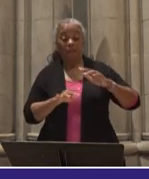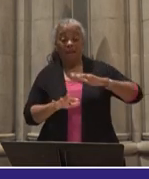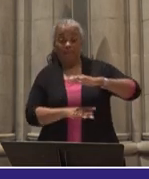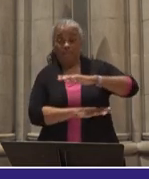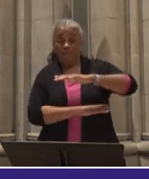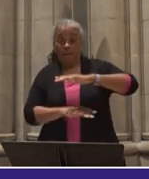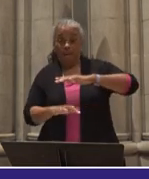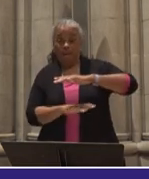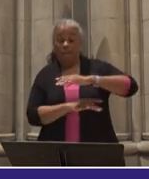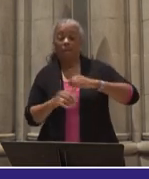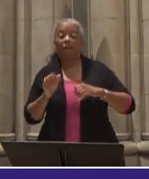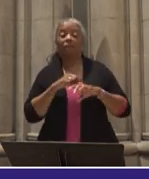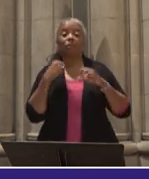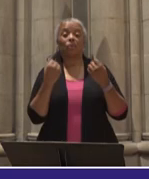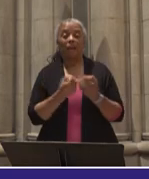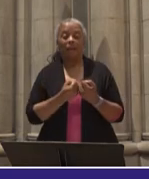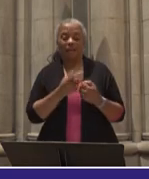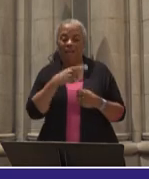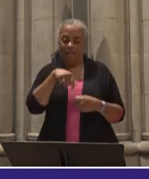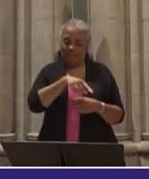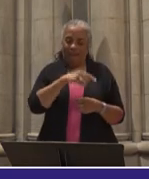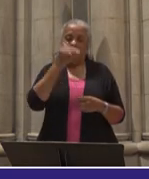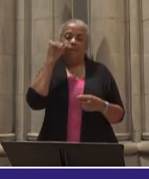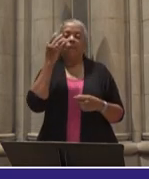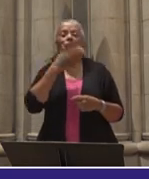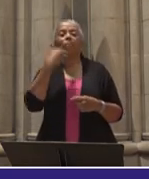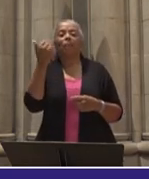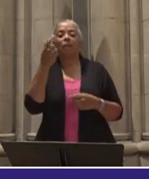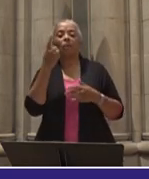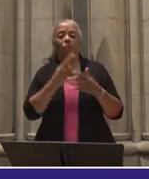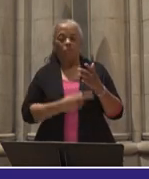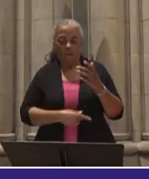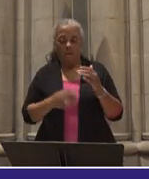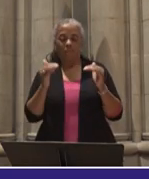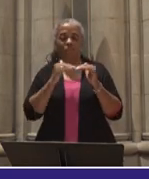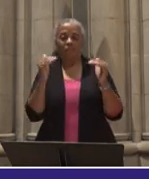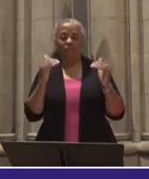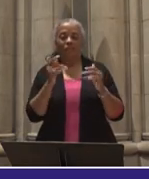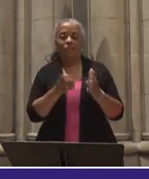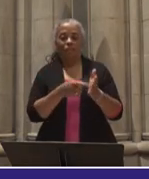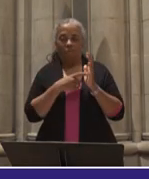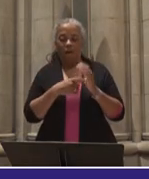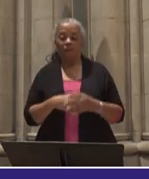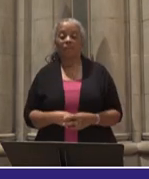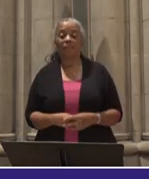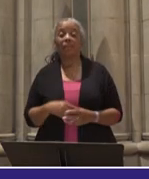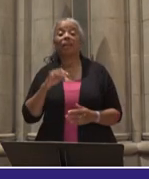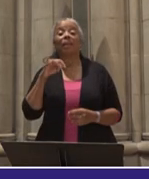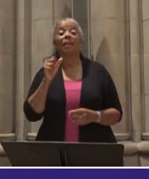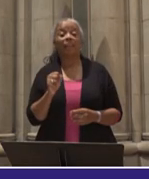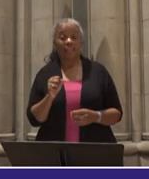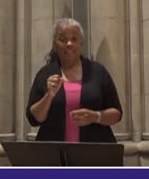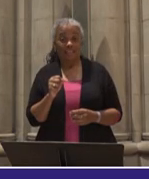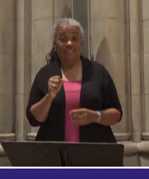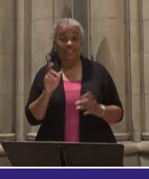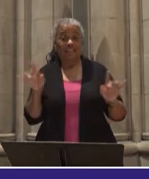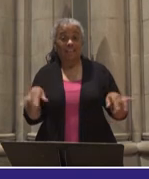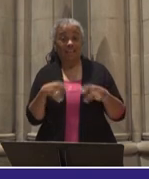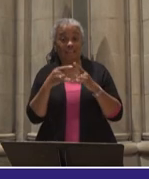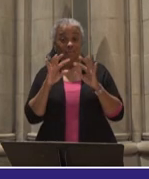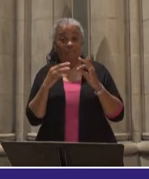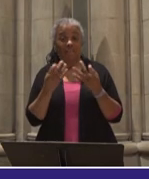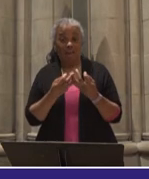of society know best what justice requires. It is, Cathedral